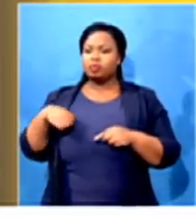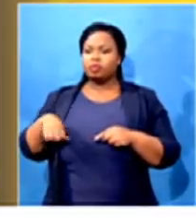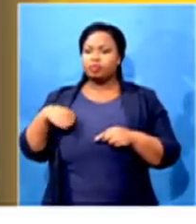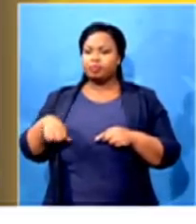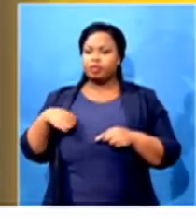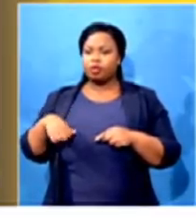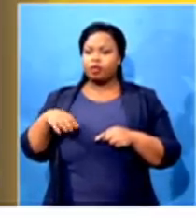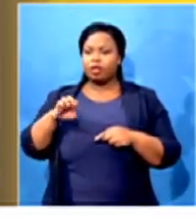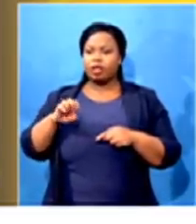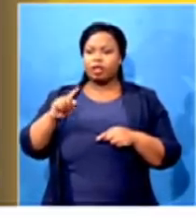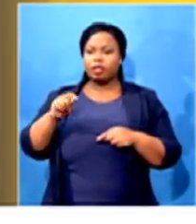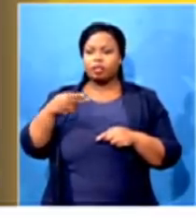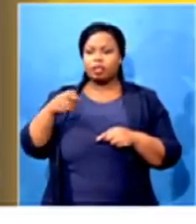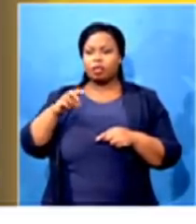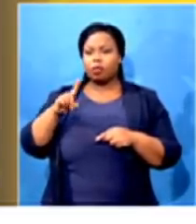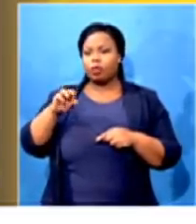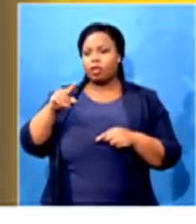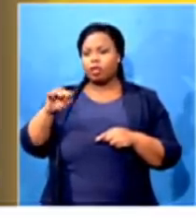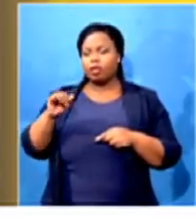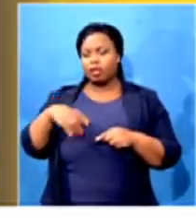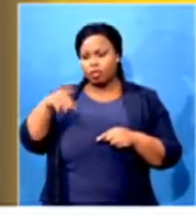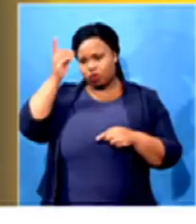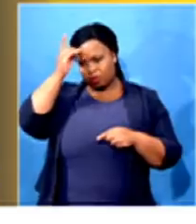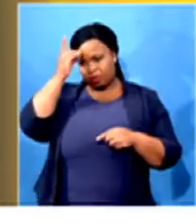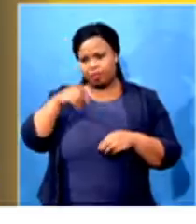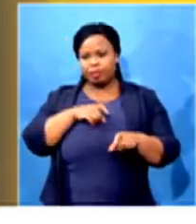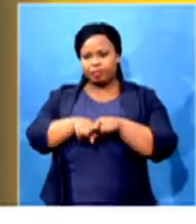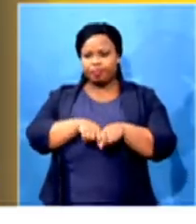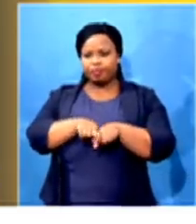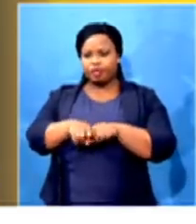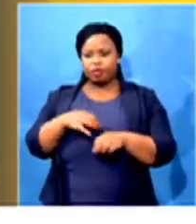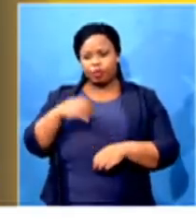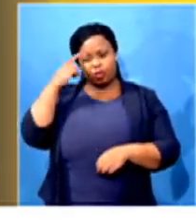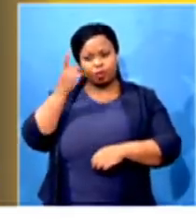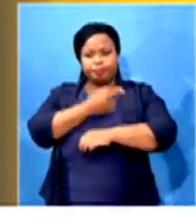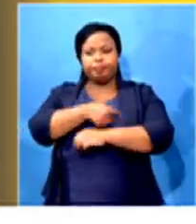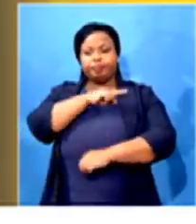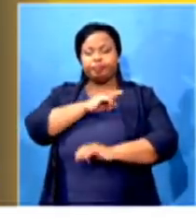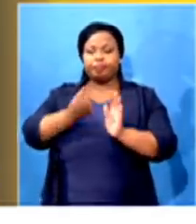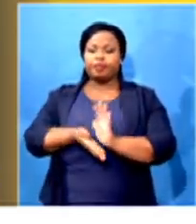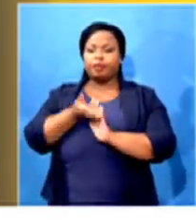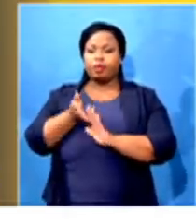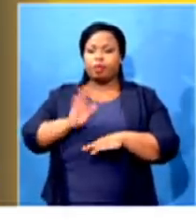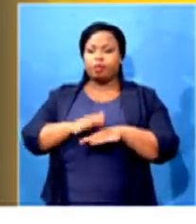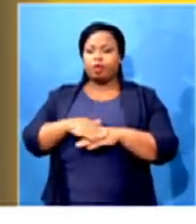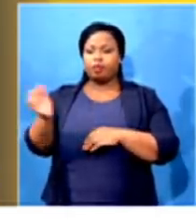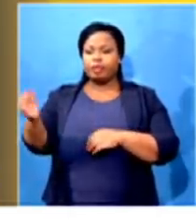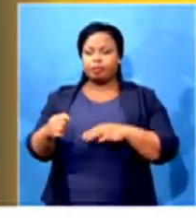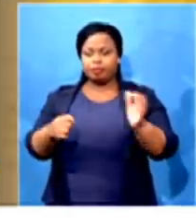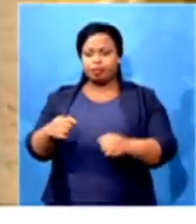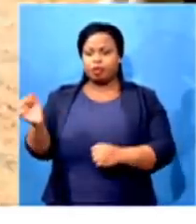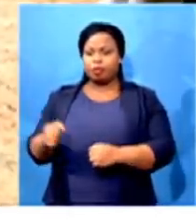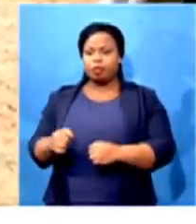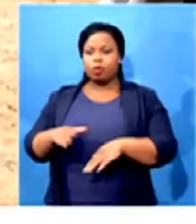that literally meant we needed to increase our capacity in terms of the field workers and the people who are tracing on